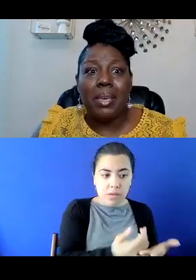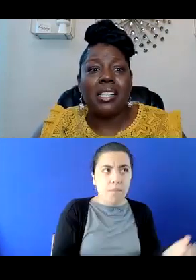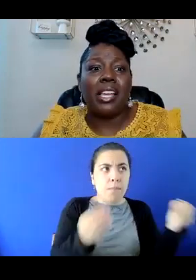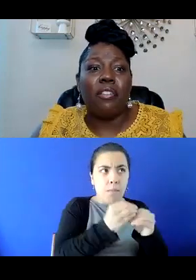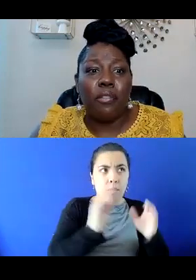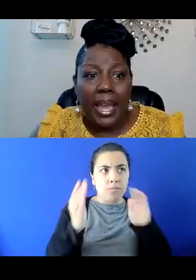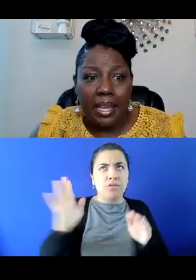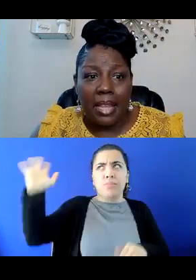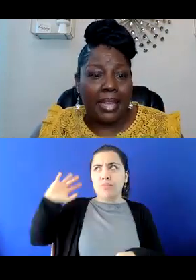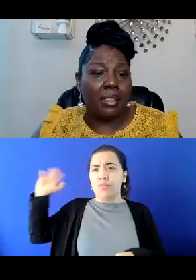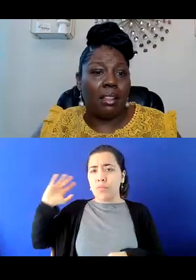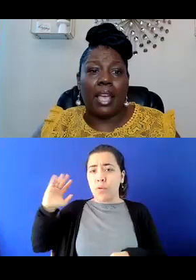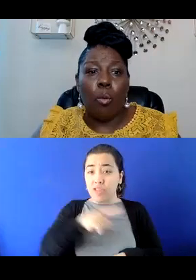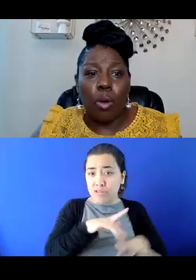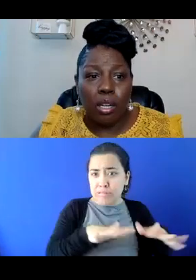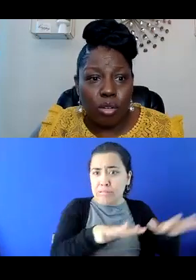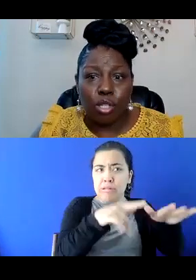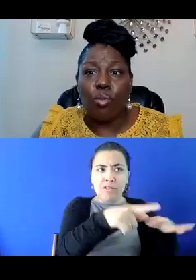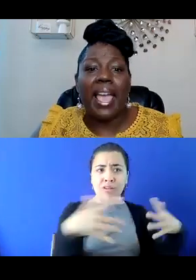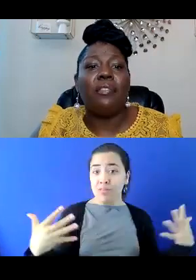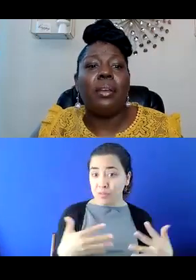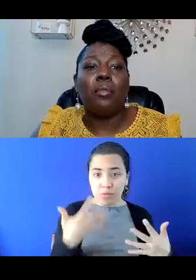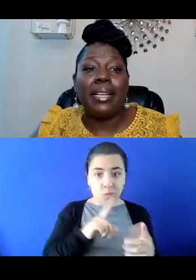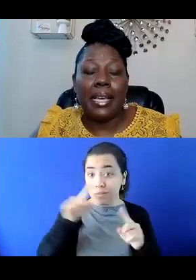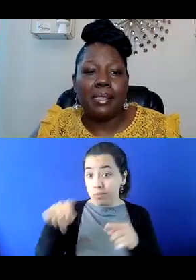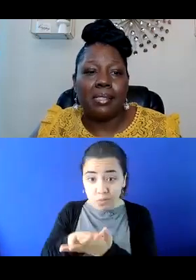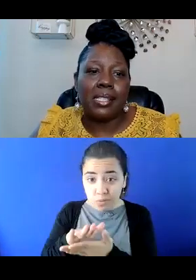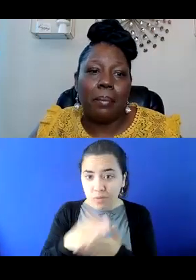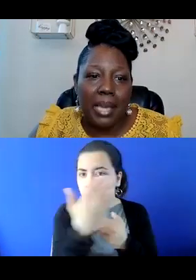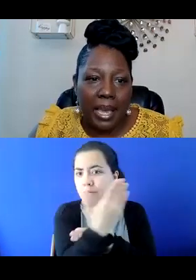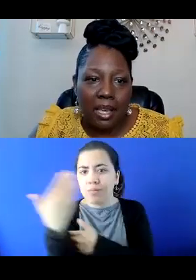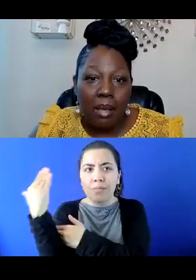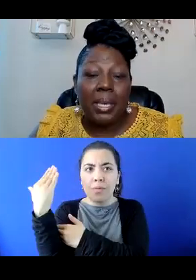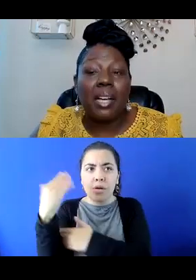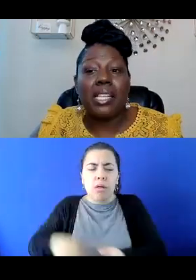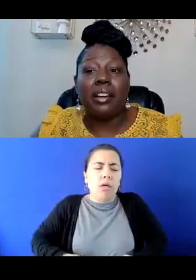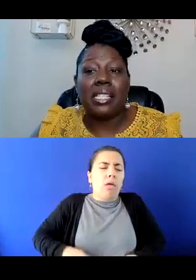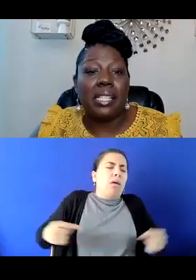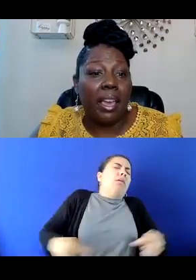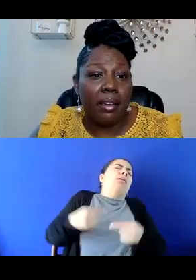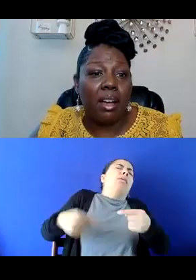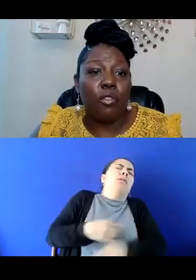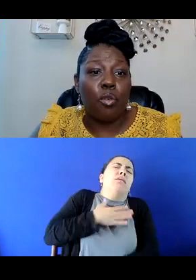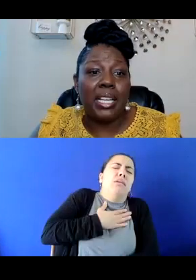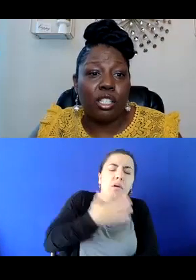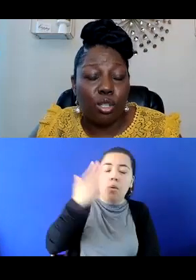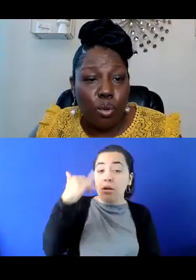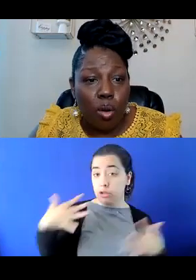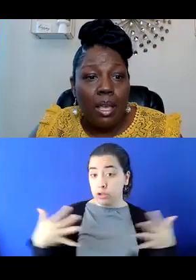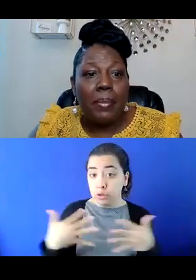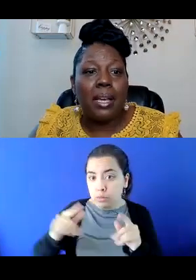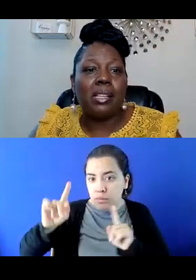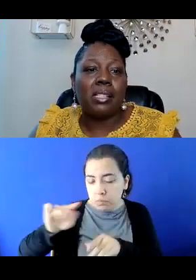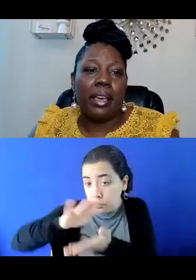experiencing because they're afraid, like they don't want to go to school. Every morning it's a tummy ache because they're scared of going to